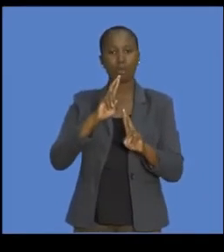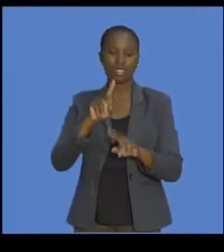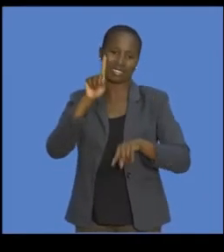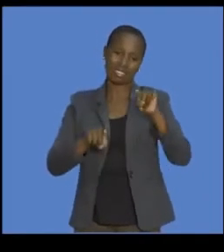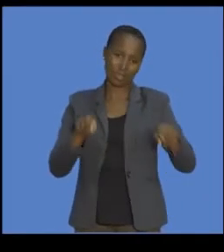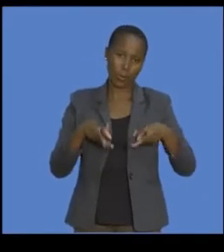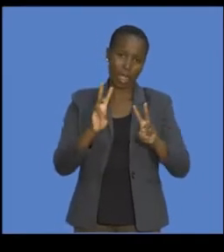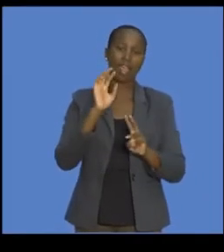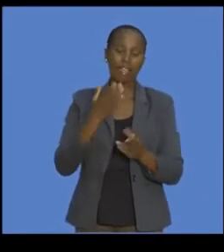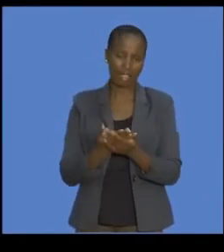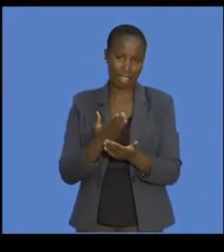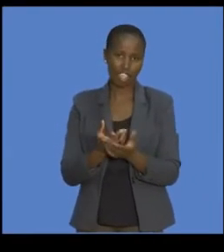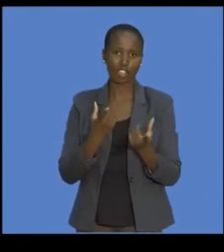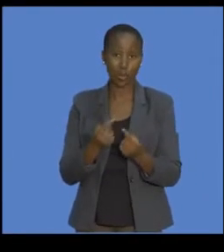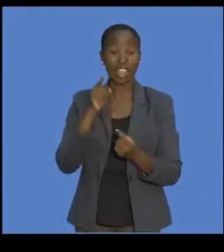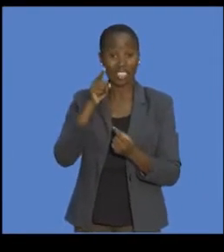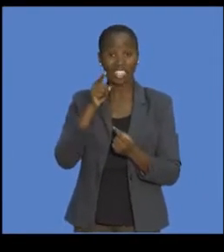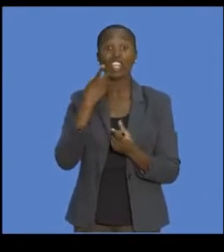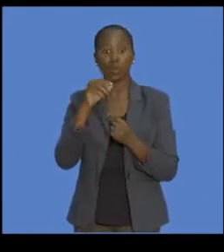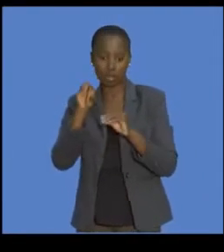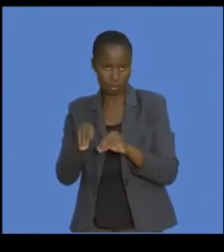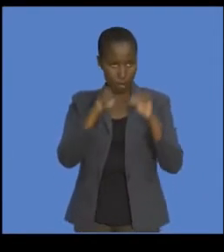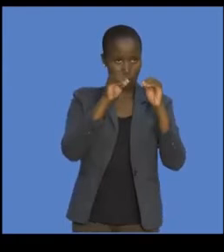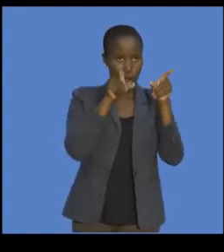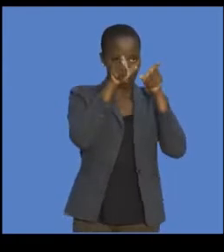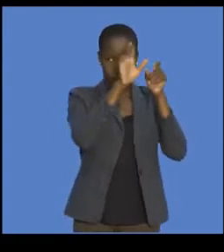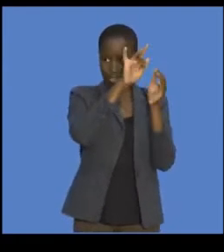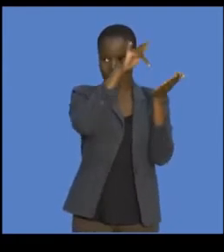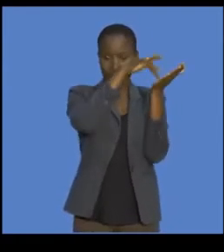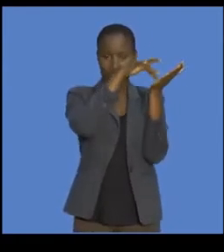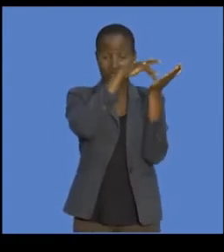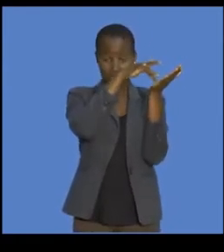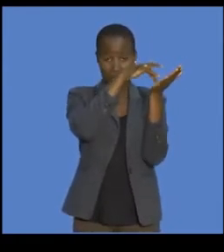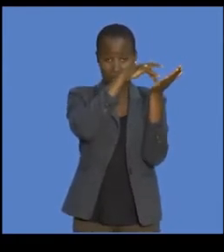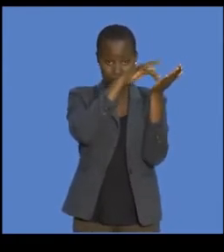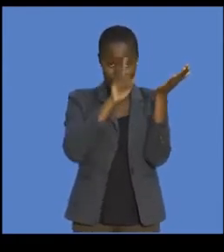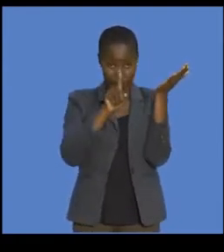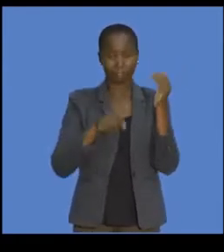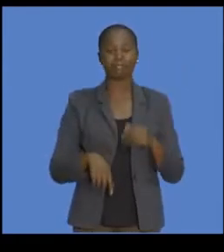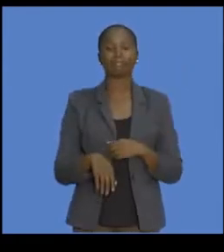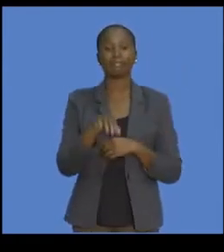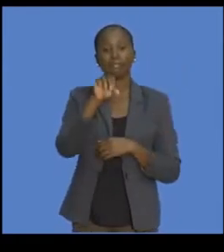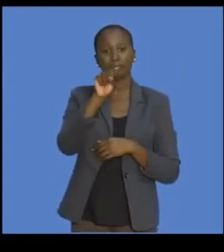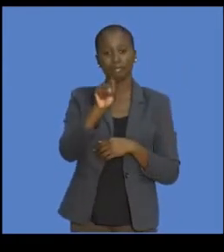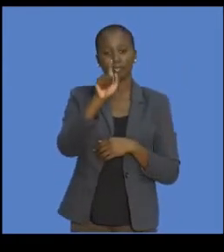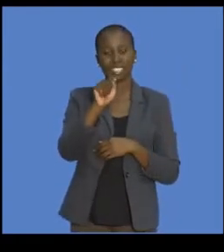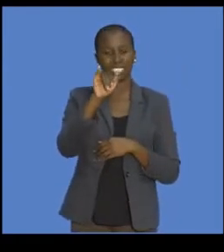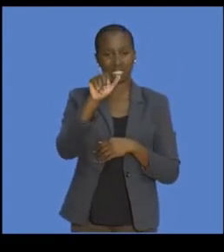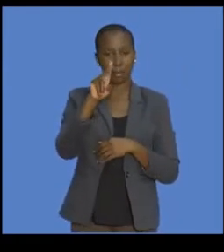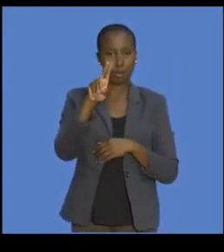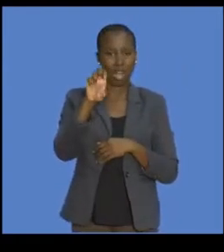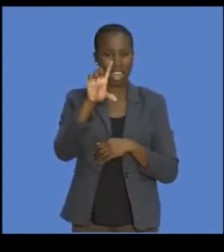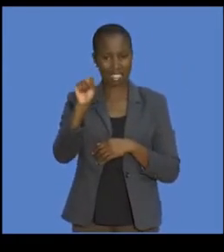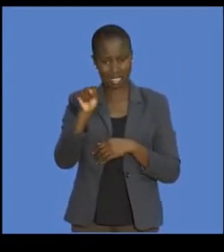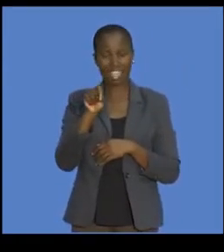to a control center. Now, the stimulus represents that variable which has moved